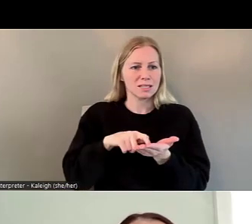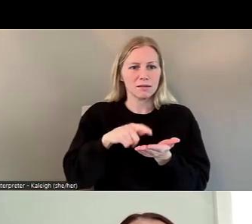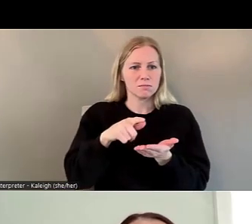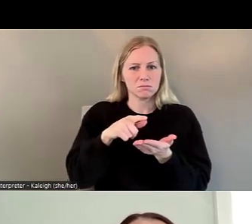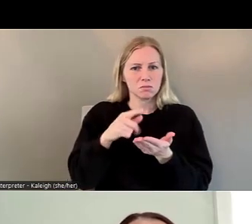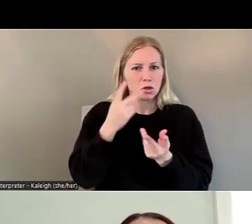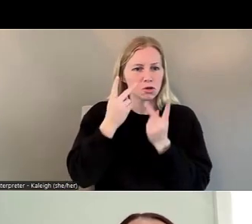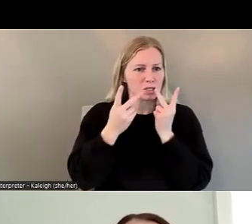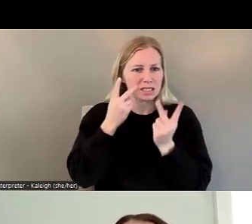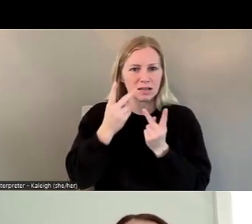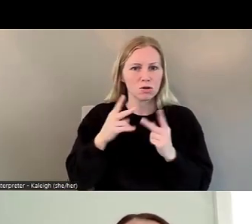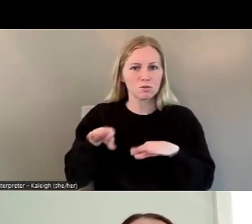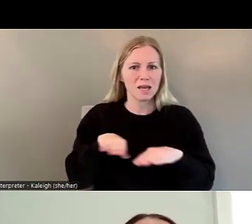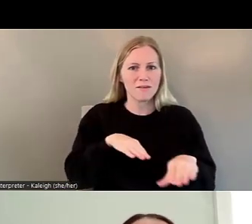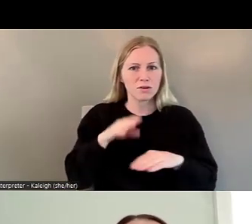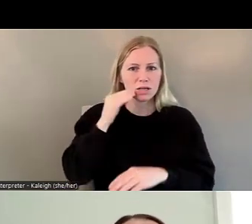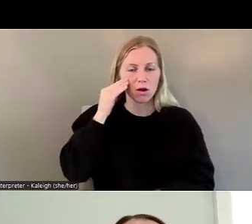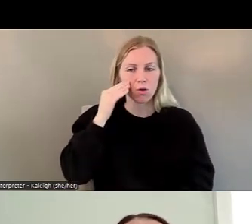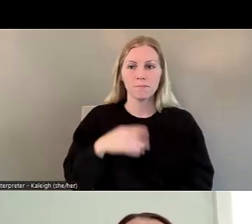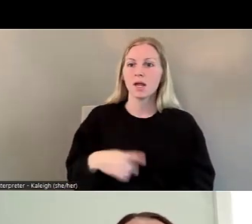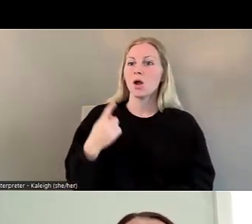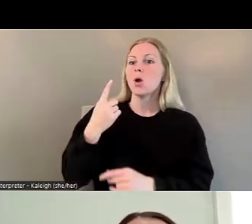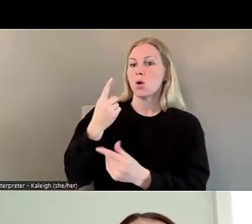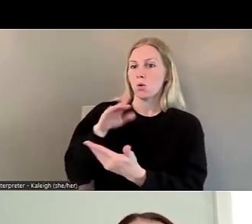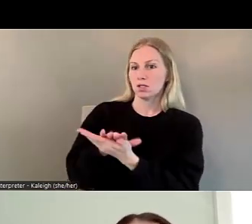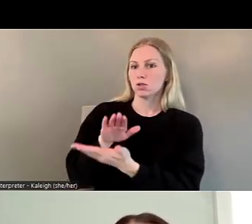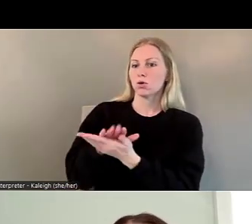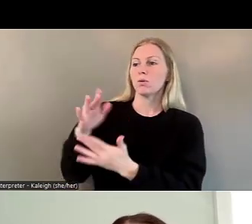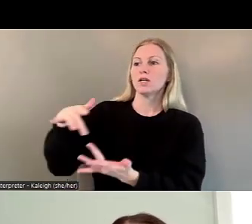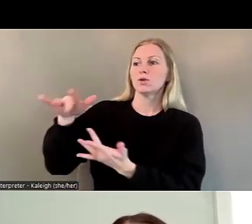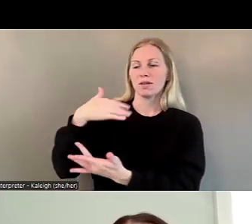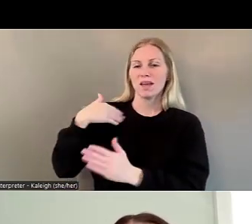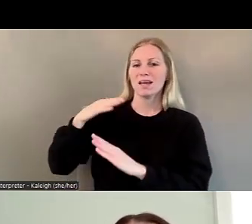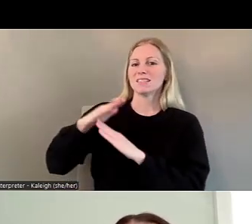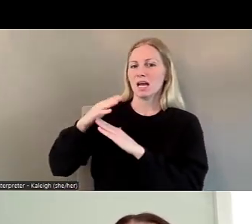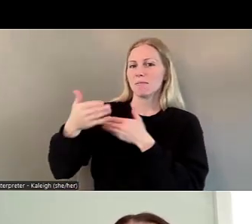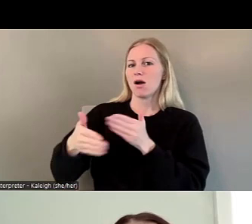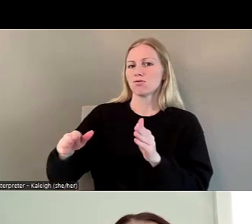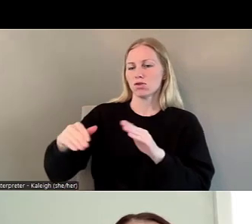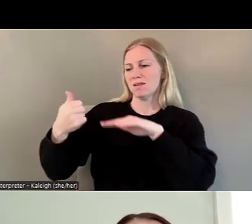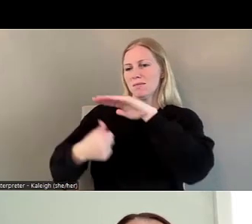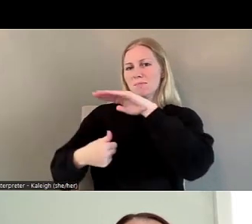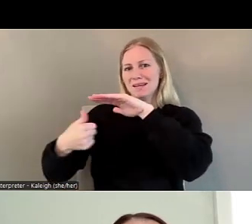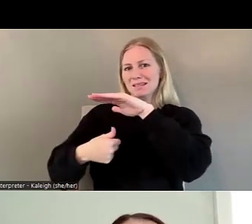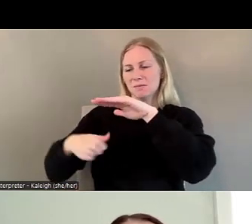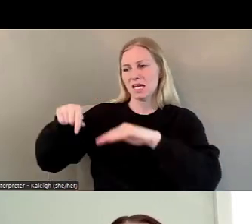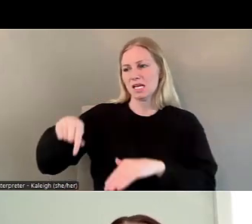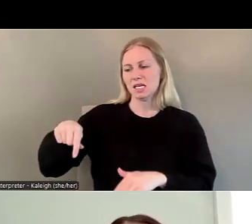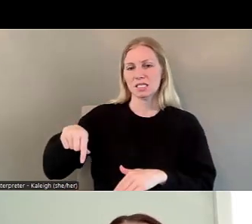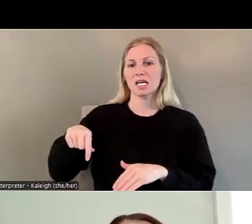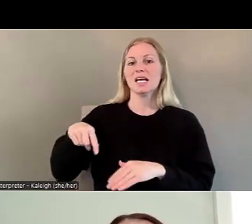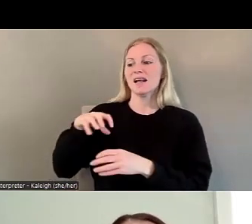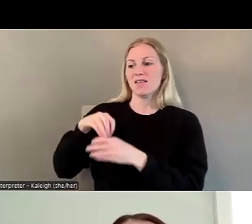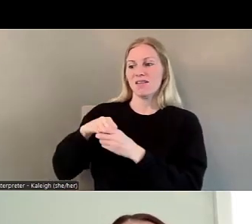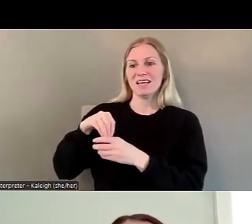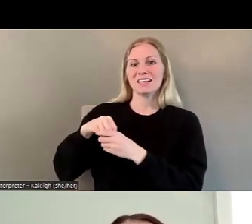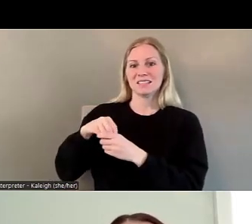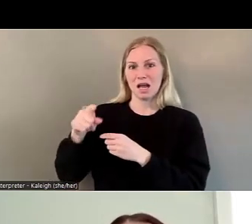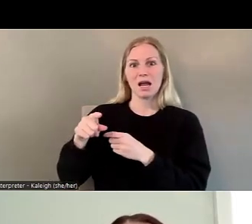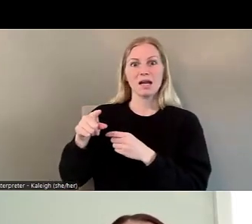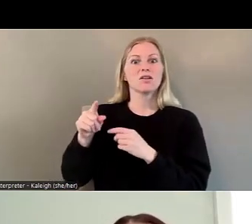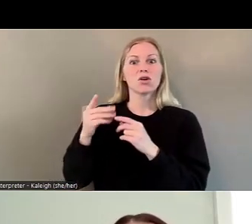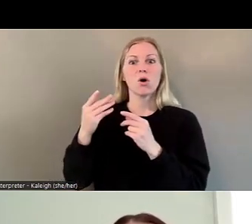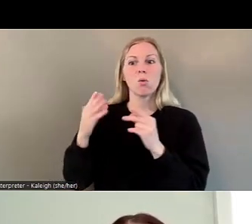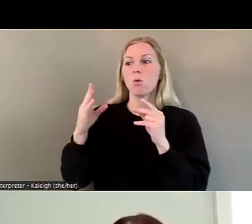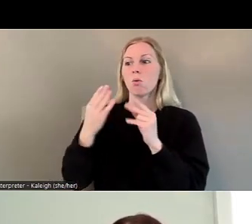rooms. There was one school that we toured that had a timeout room in the basement, and the inside walls were a padded blue color.